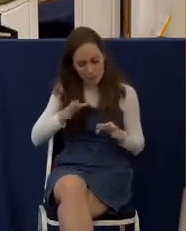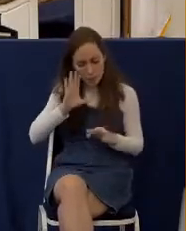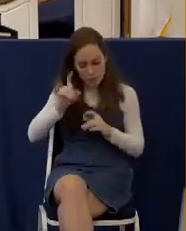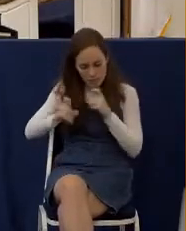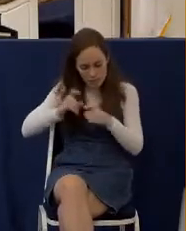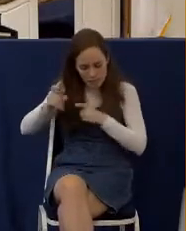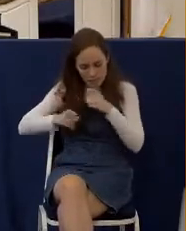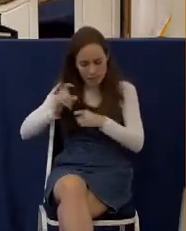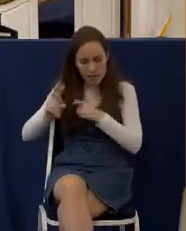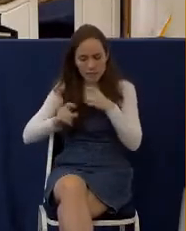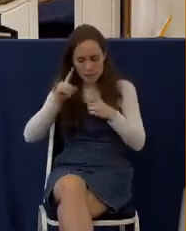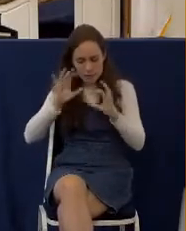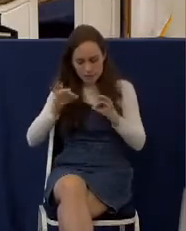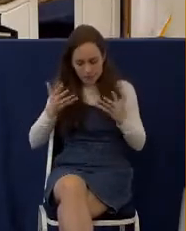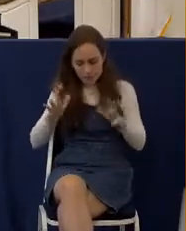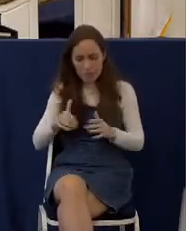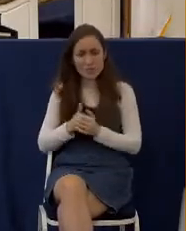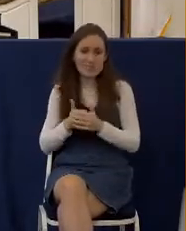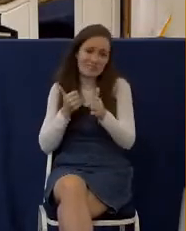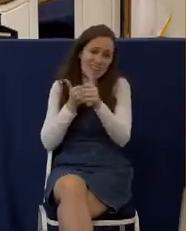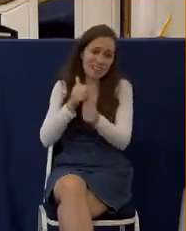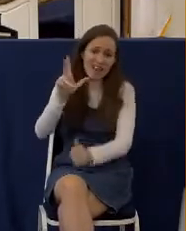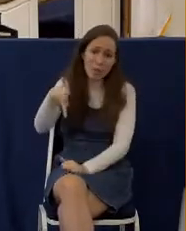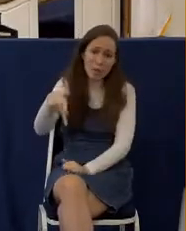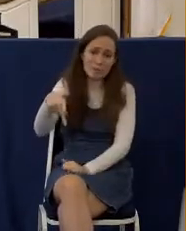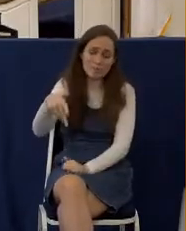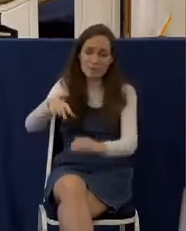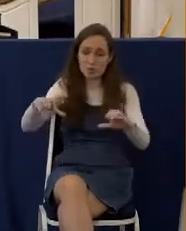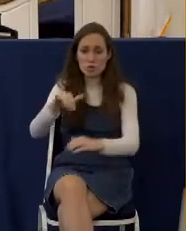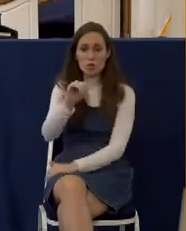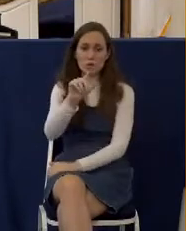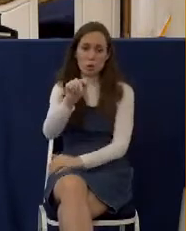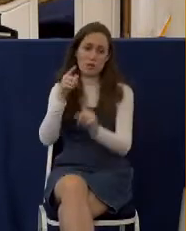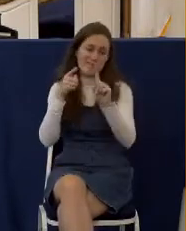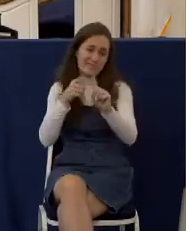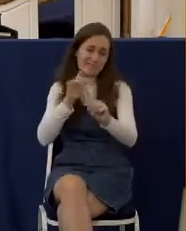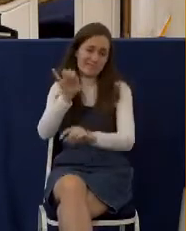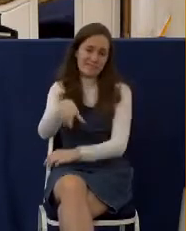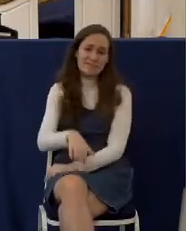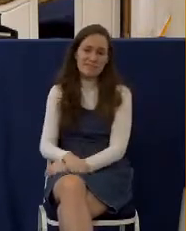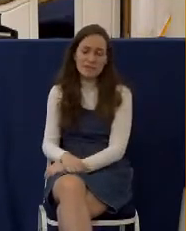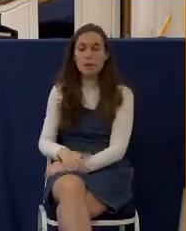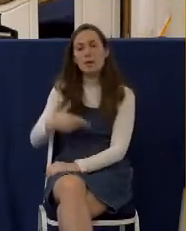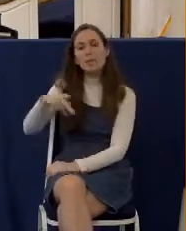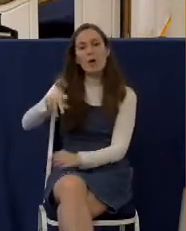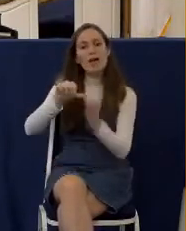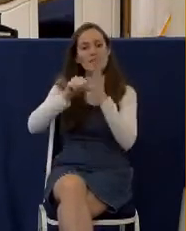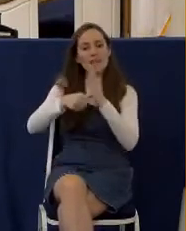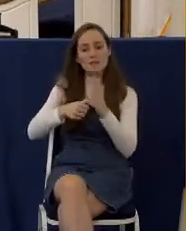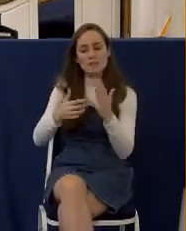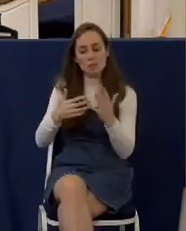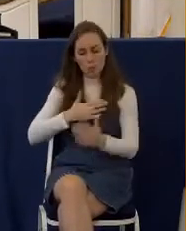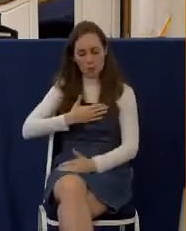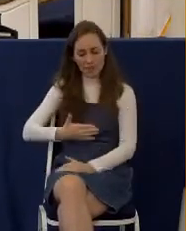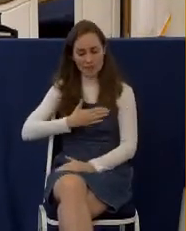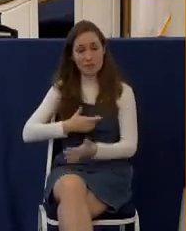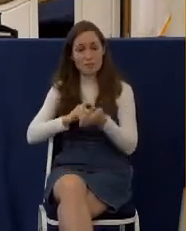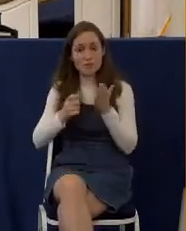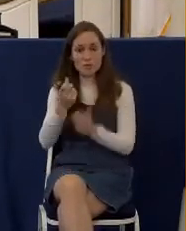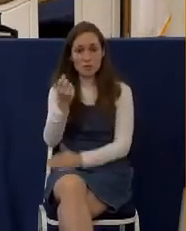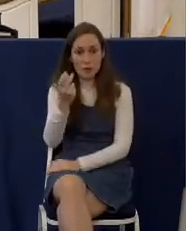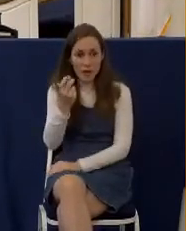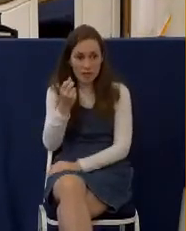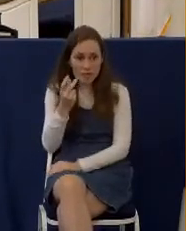giving person, then just follow through with that, is all he's saying here. But again, Paul emphasizes the willingness. Look at verse 12. For if